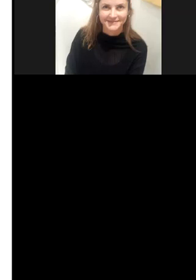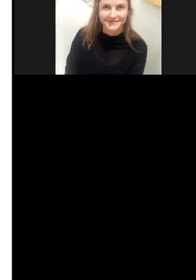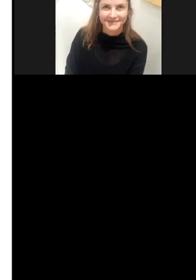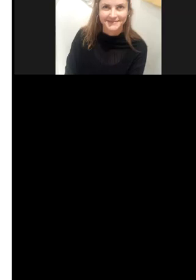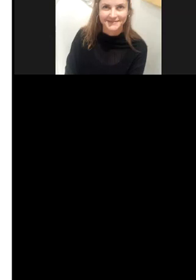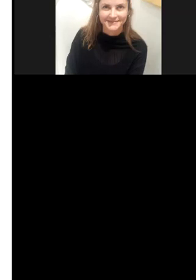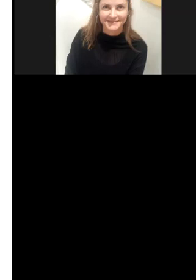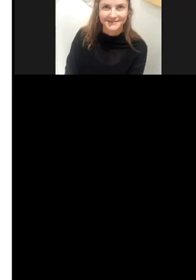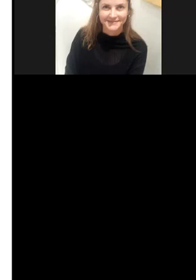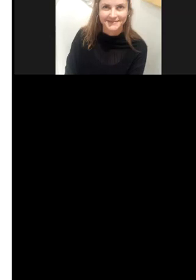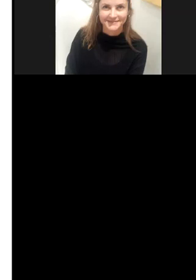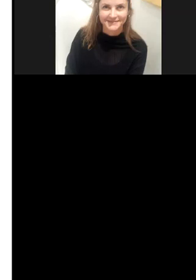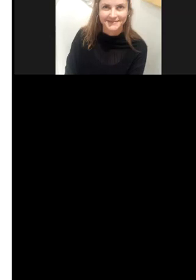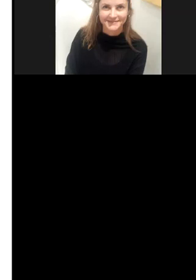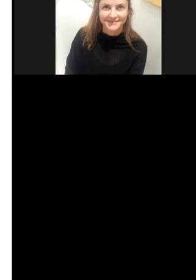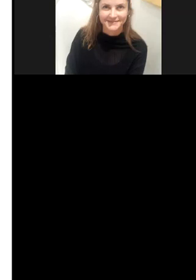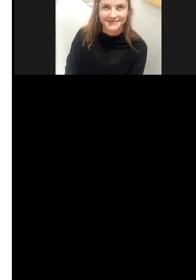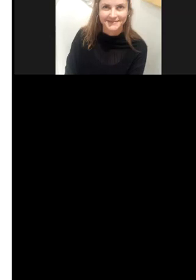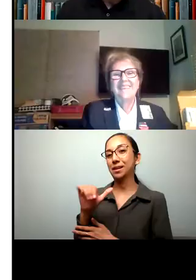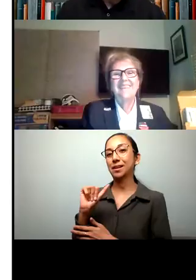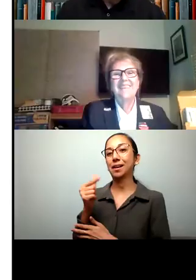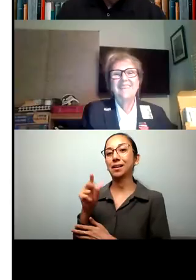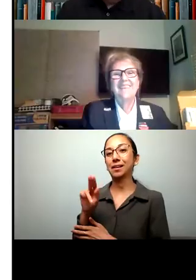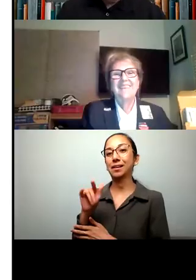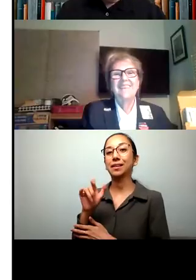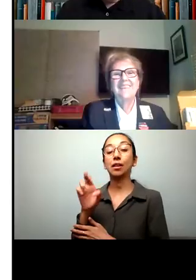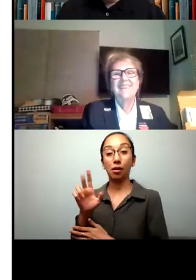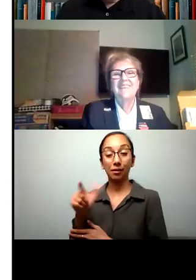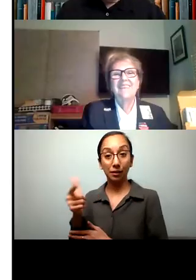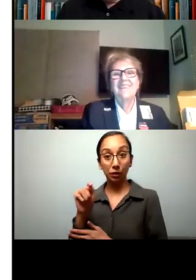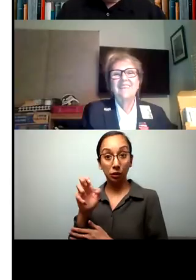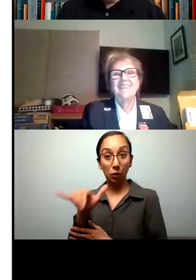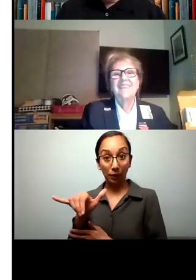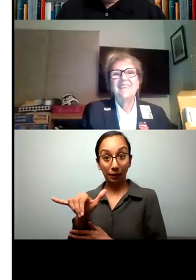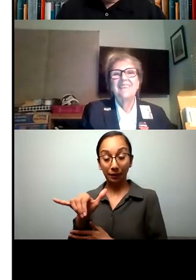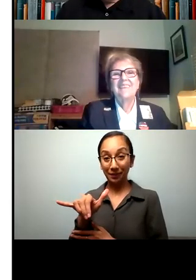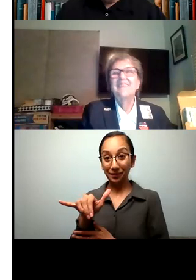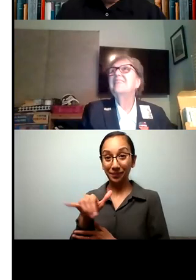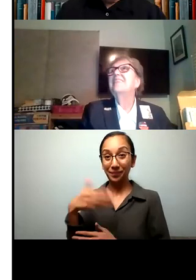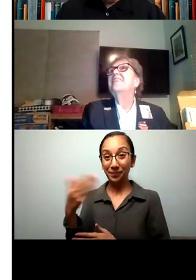Tony Aguilar, because we haven't heard from him enough tonight. So Tony, if you can bring us home, please.